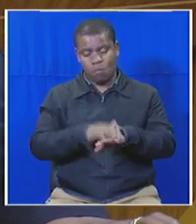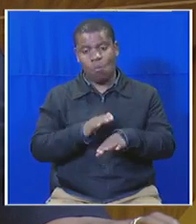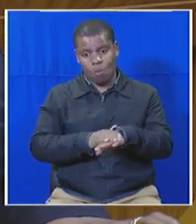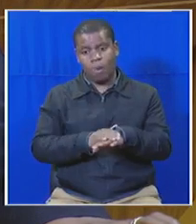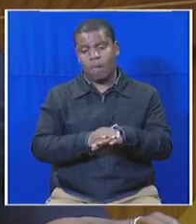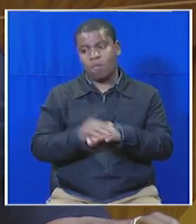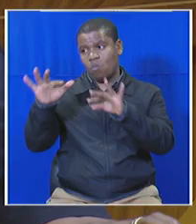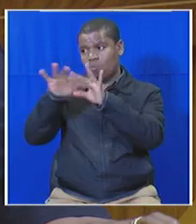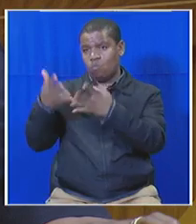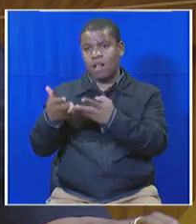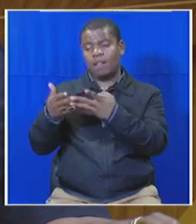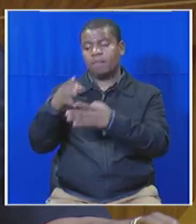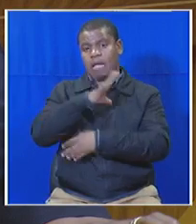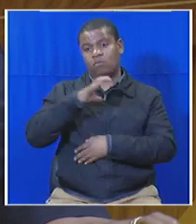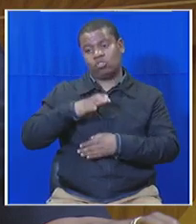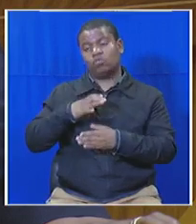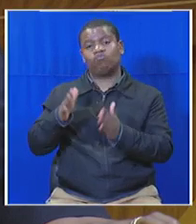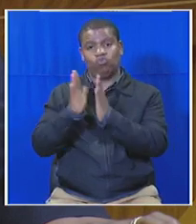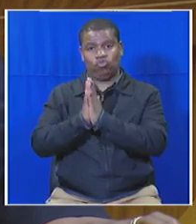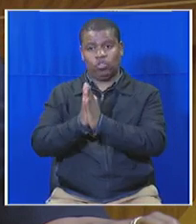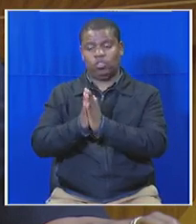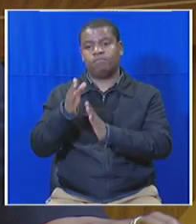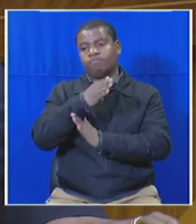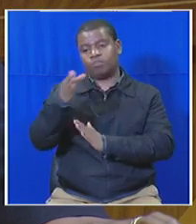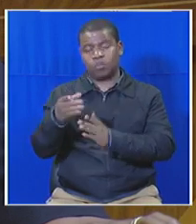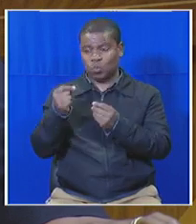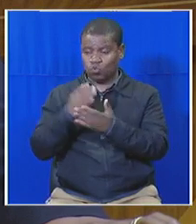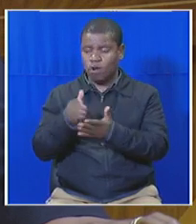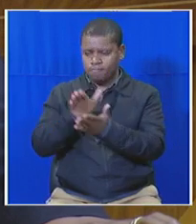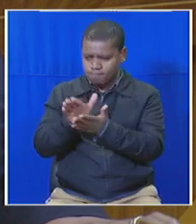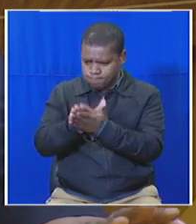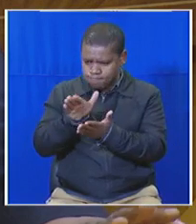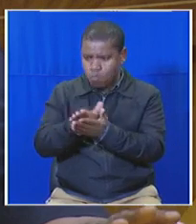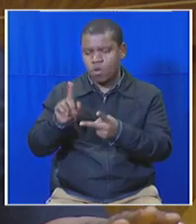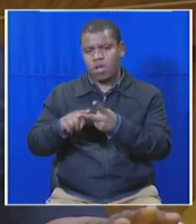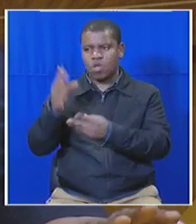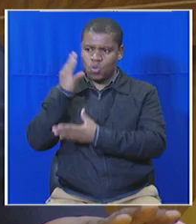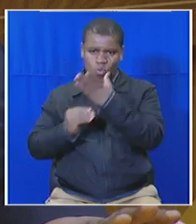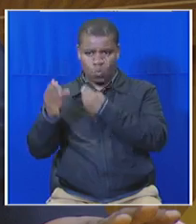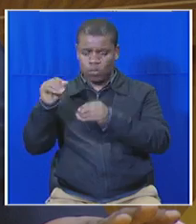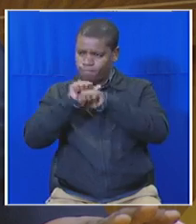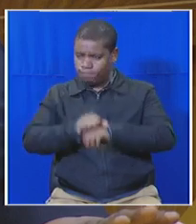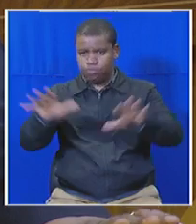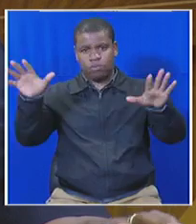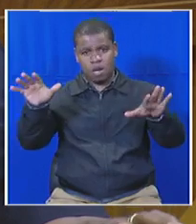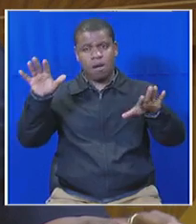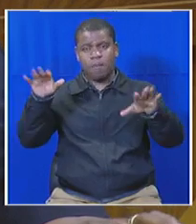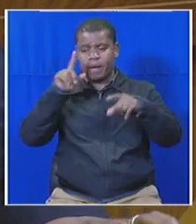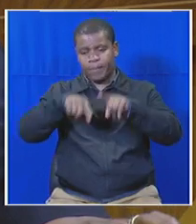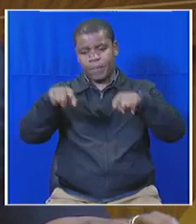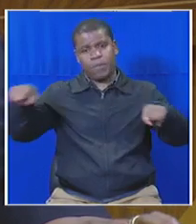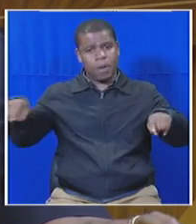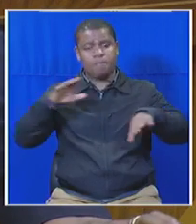of the World Council of Churches, compiling and distributing news to agencies, publications,